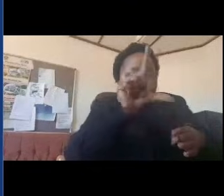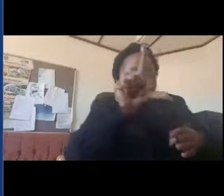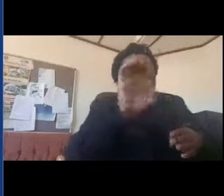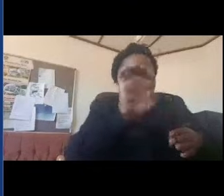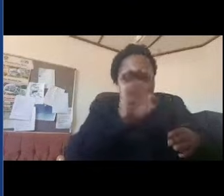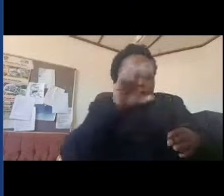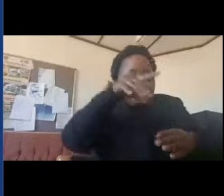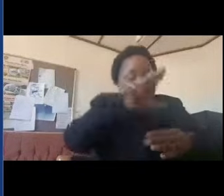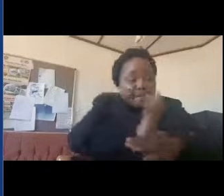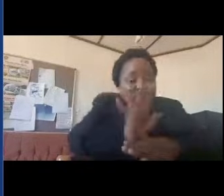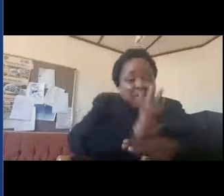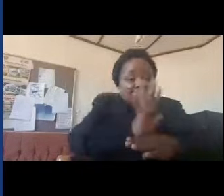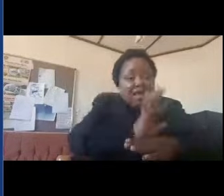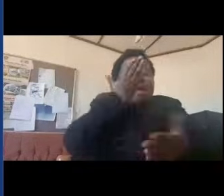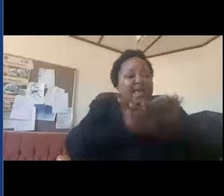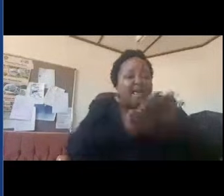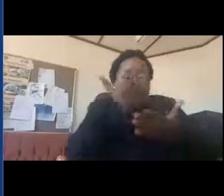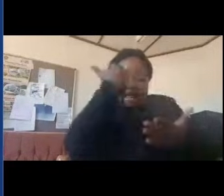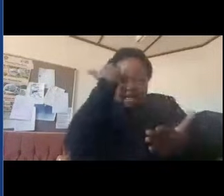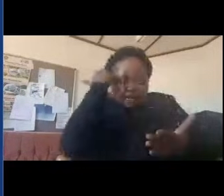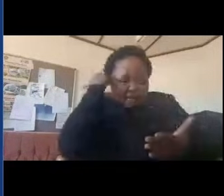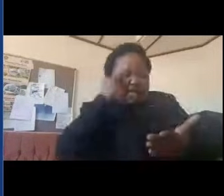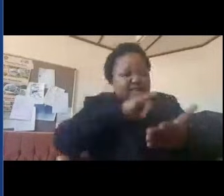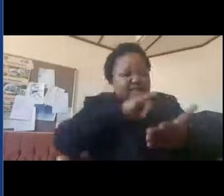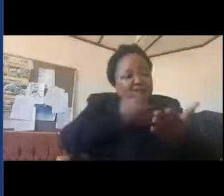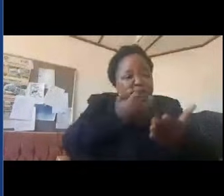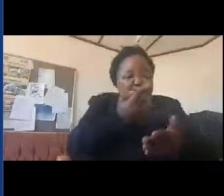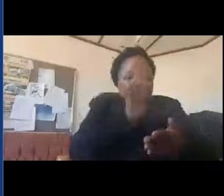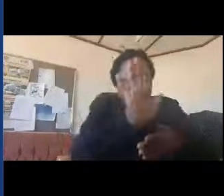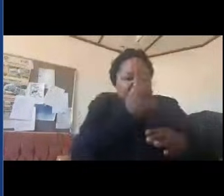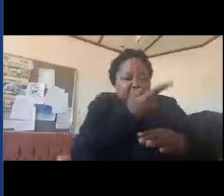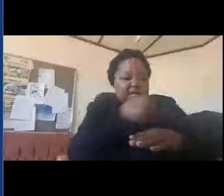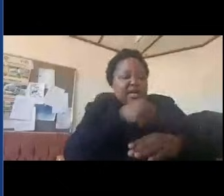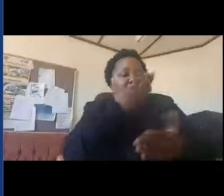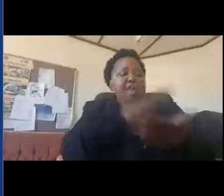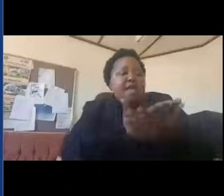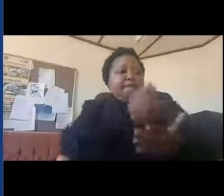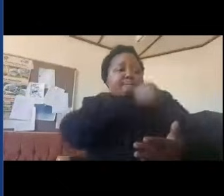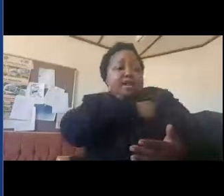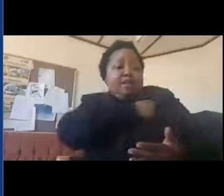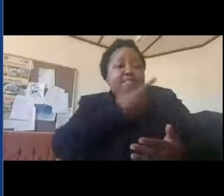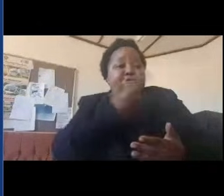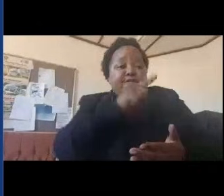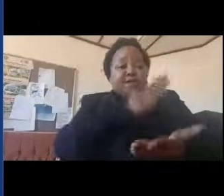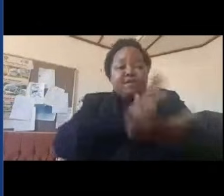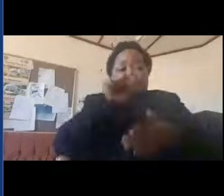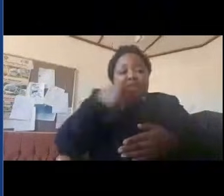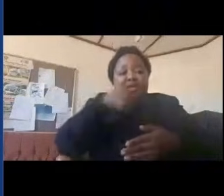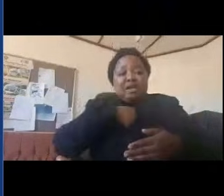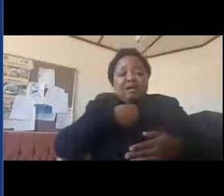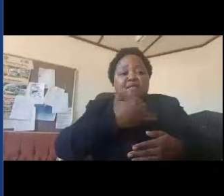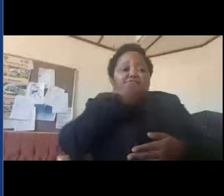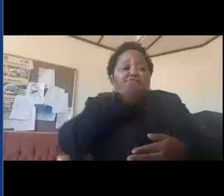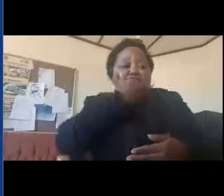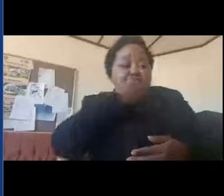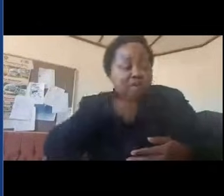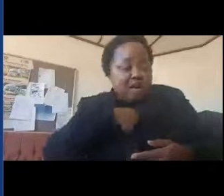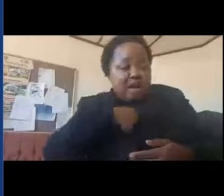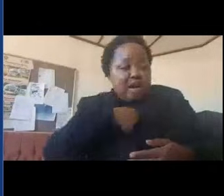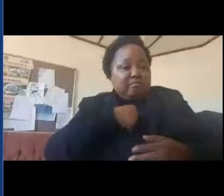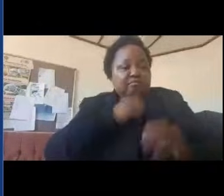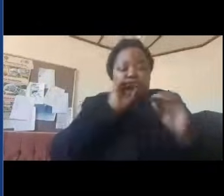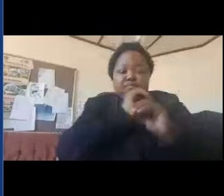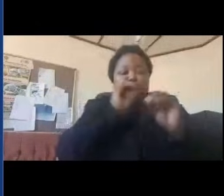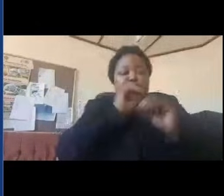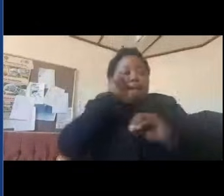5 minutes what it feels like to be blamed for something that wasn't their fault. We need to update the GPS so that the